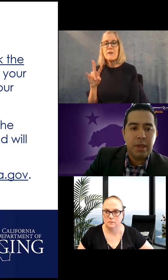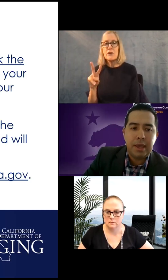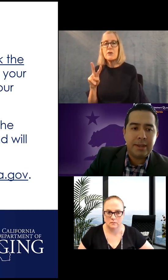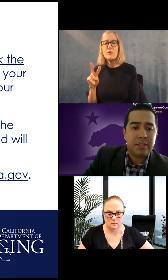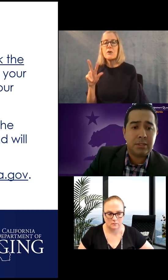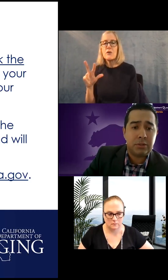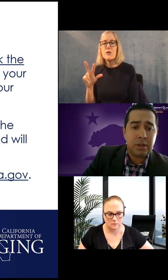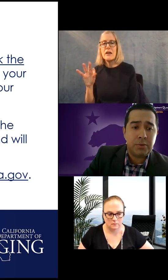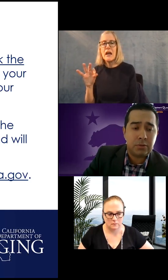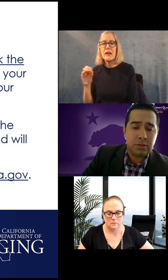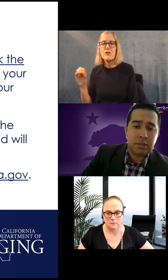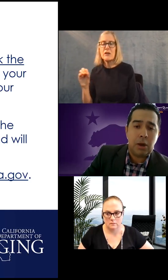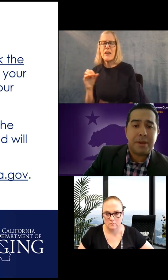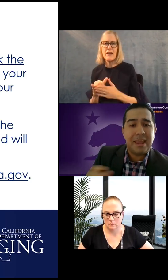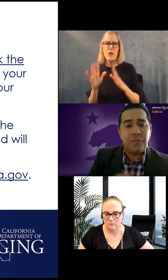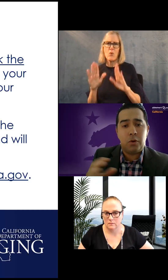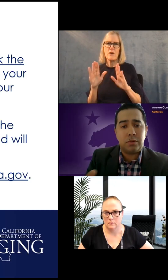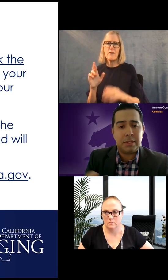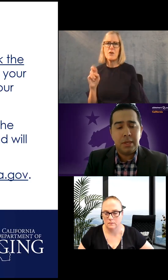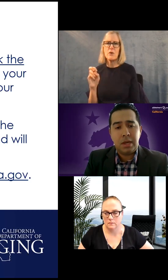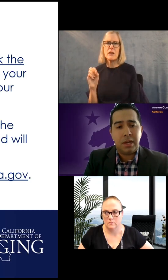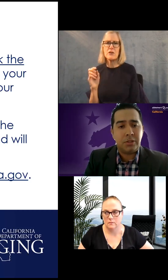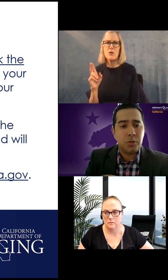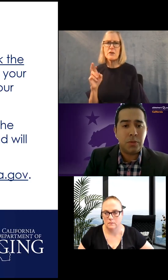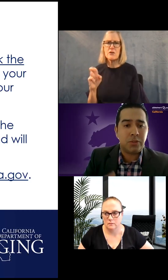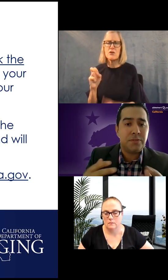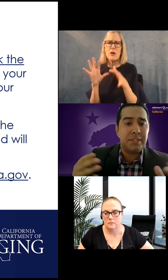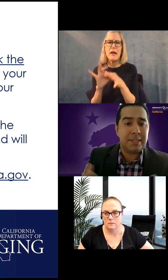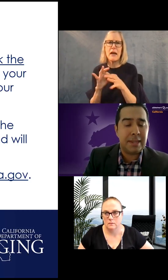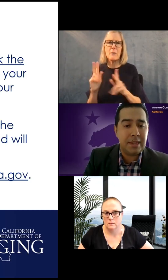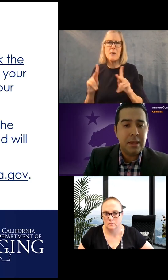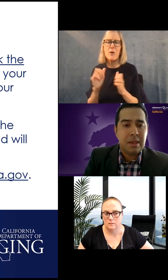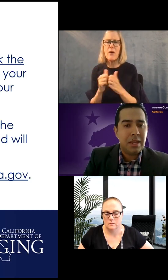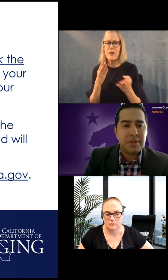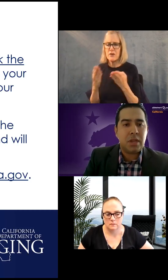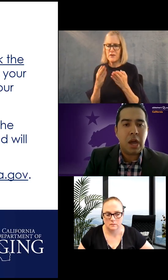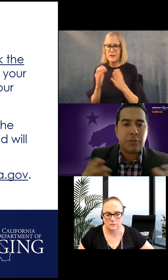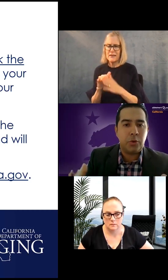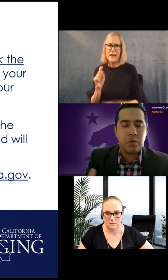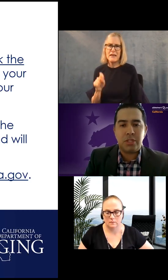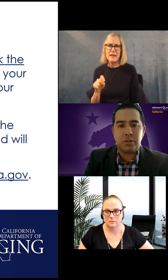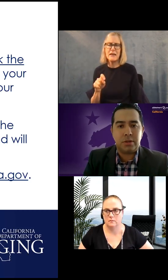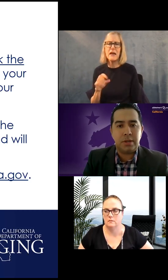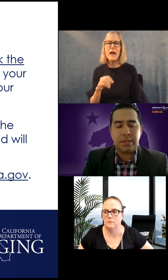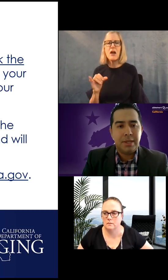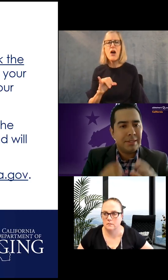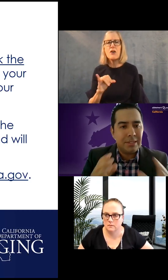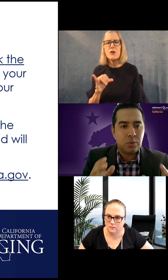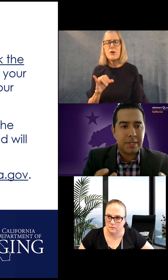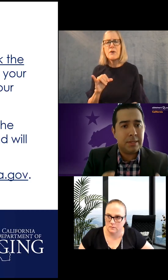800-272-3900. And it is just a great resource to help connect folks to the services that they need, and even talk through a